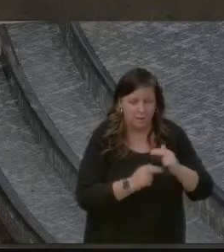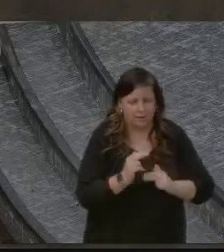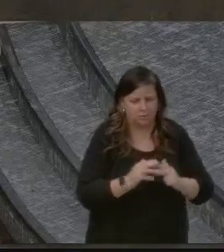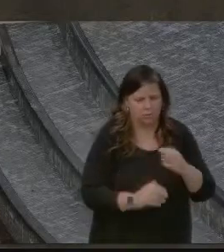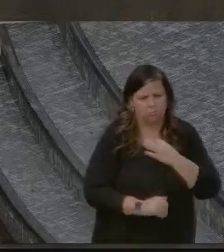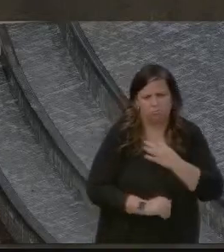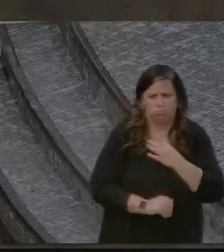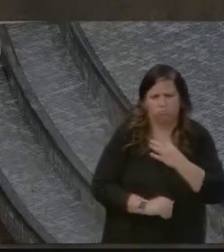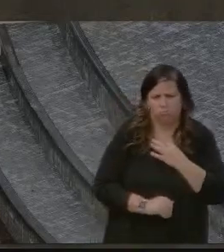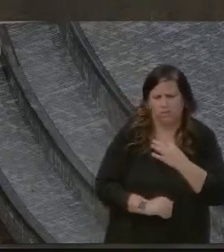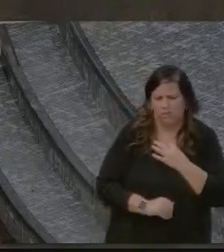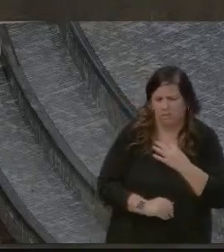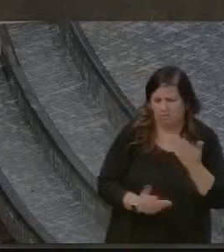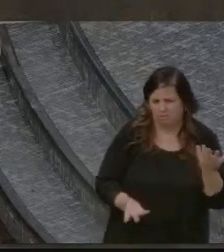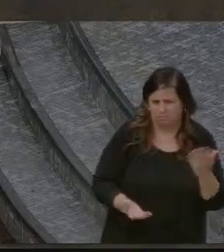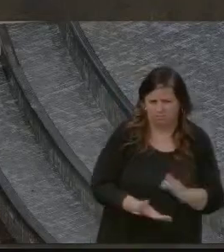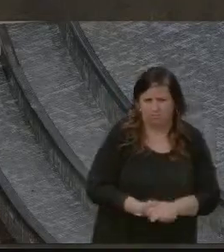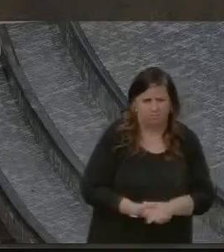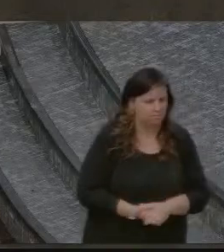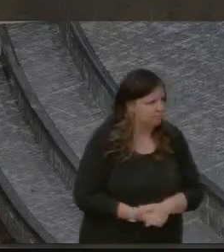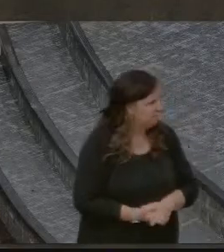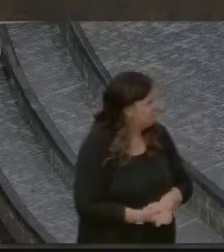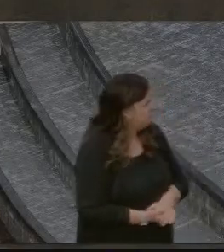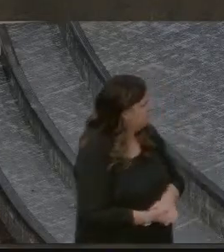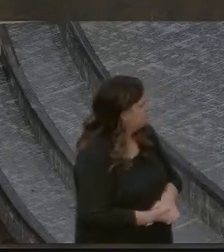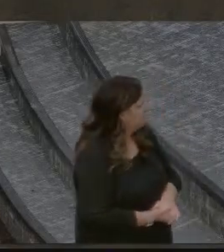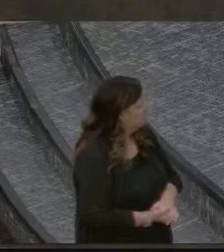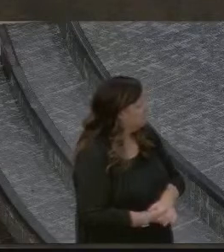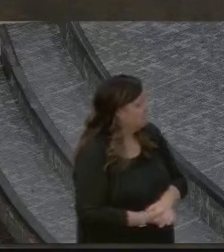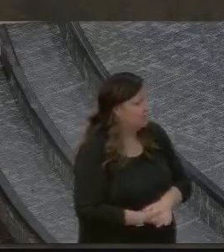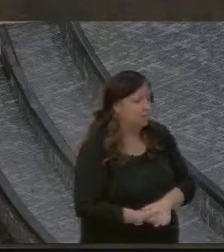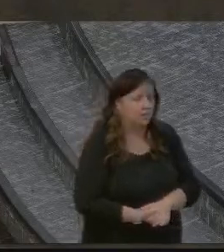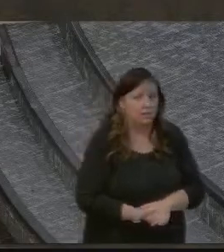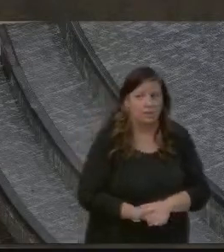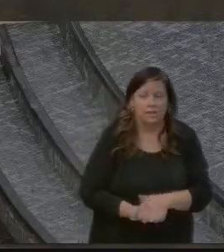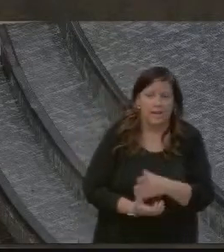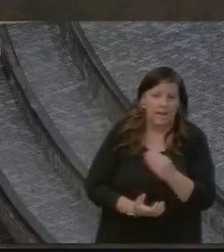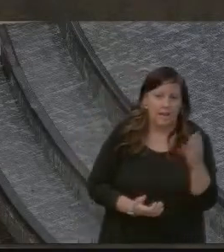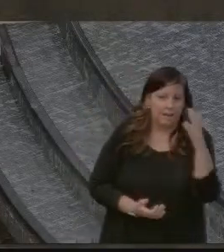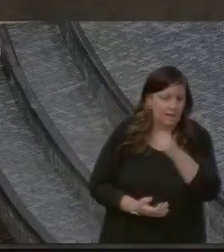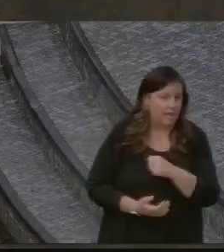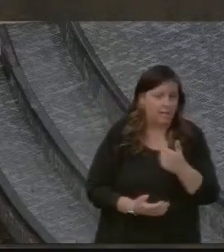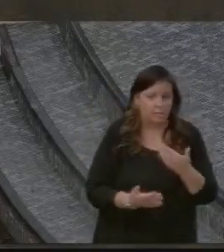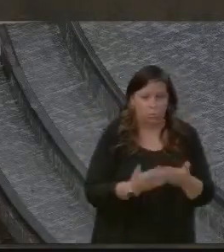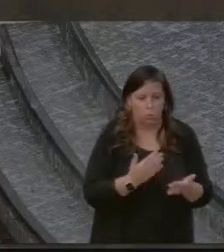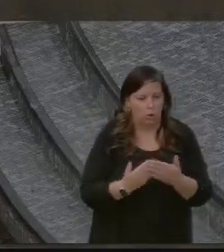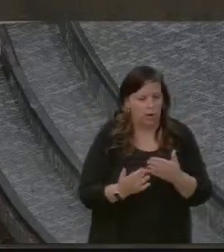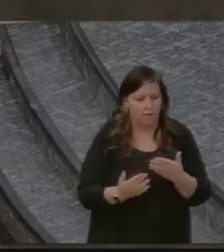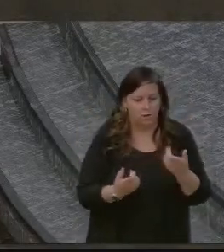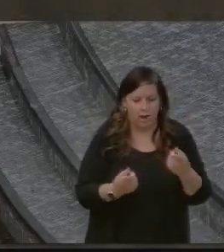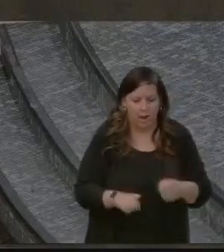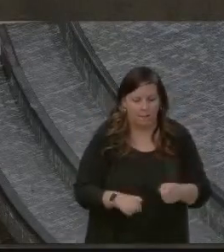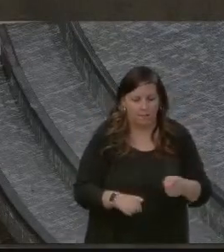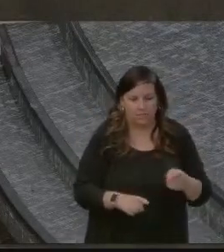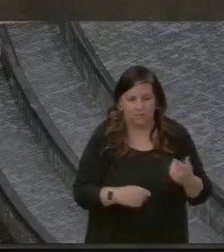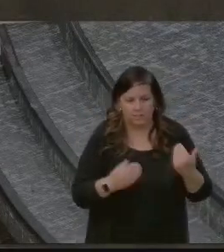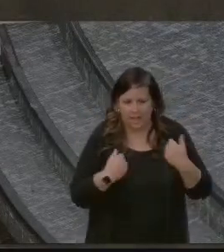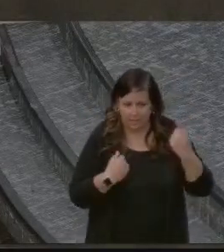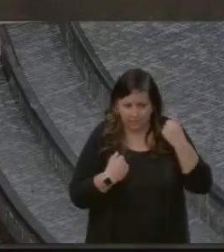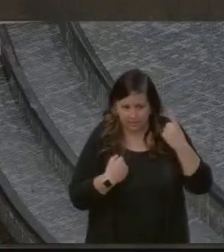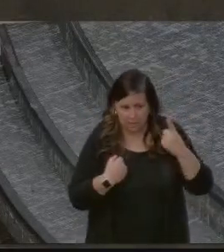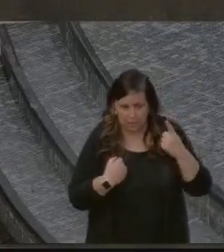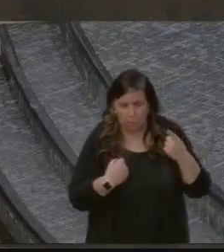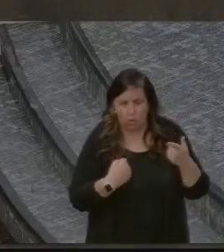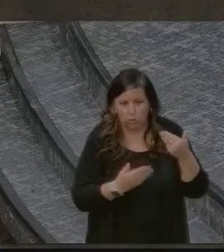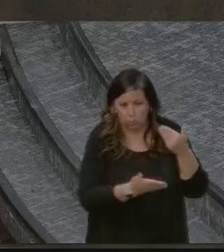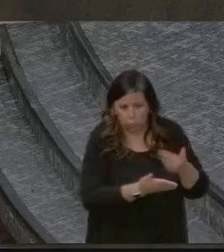whether having somebody, and then just, I guess, whatever else happens across the year, just having somebody local, I didn't know if that would be,